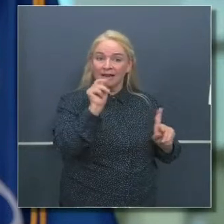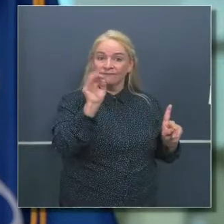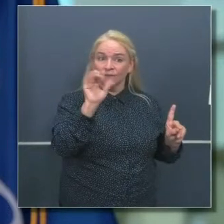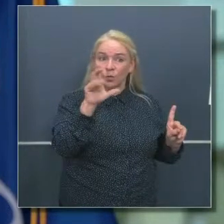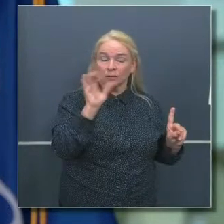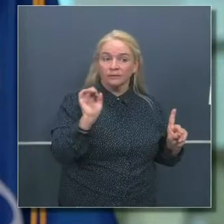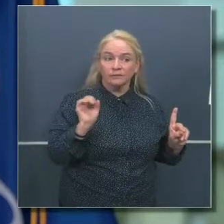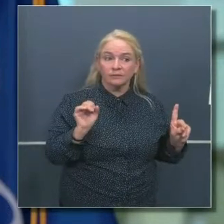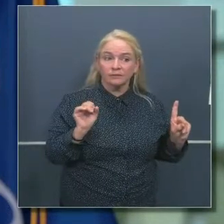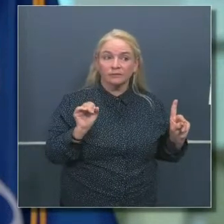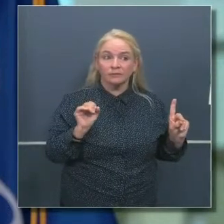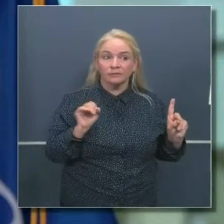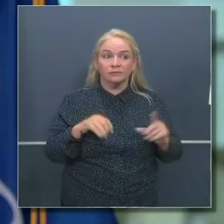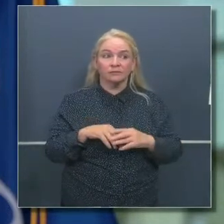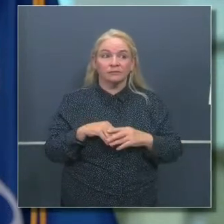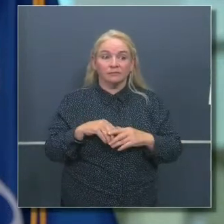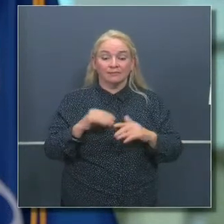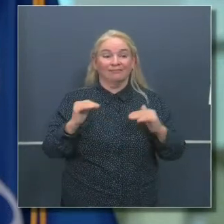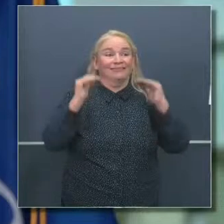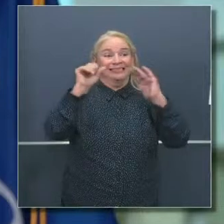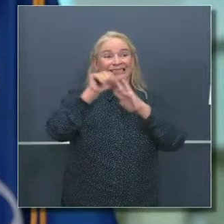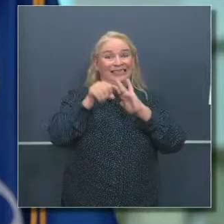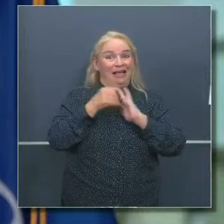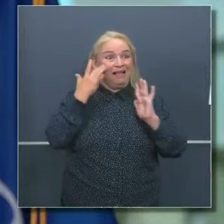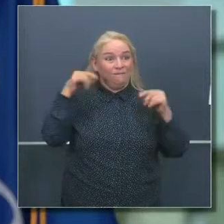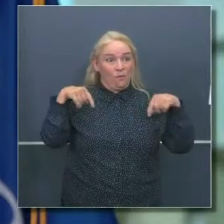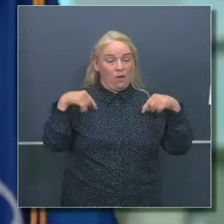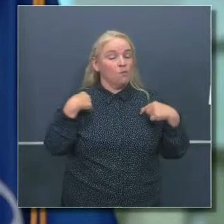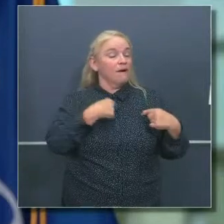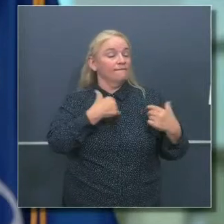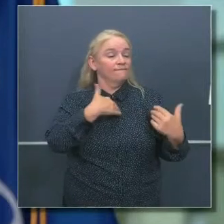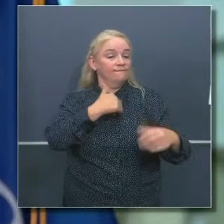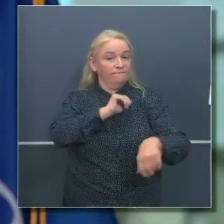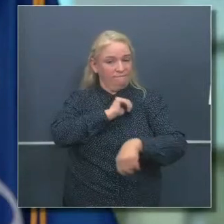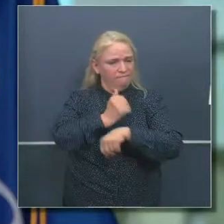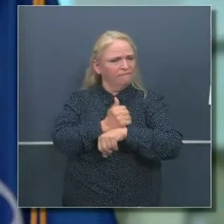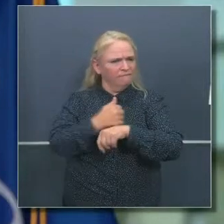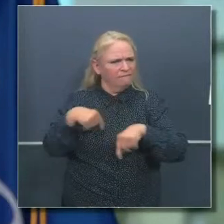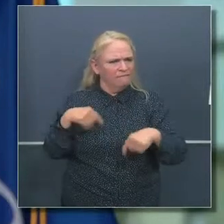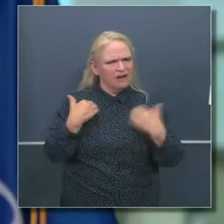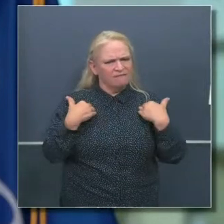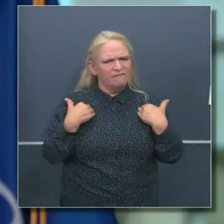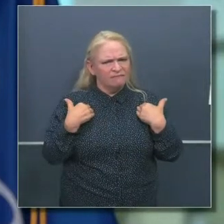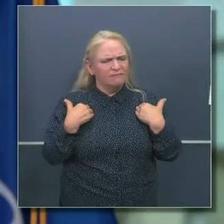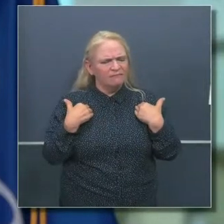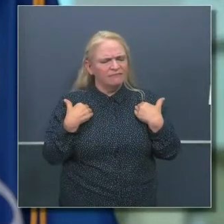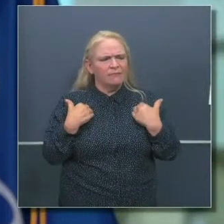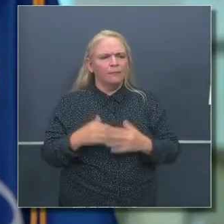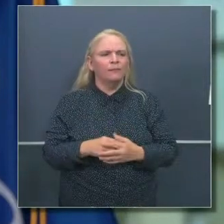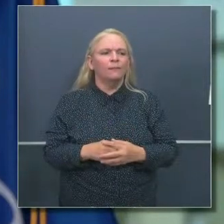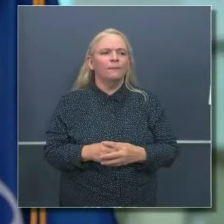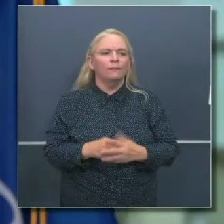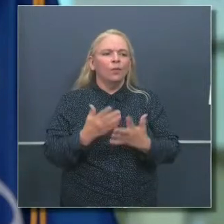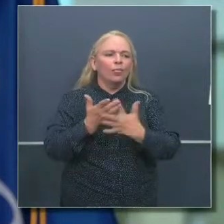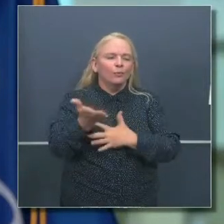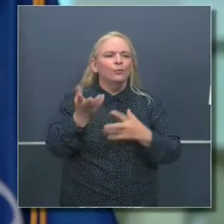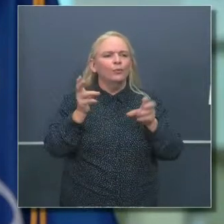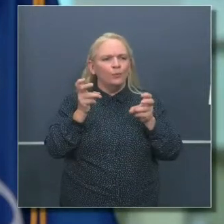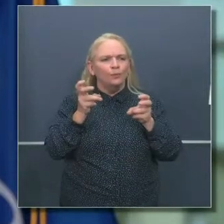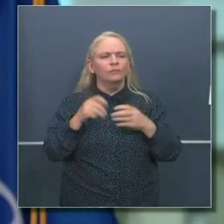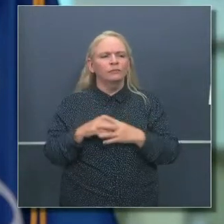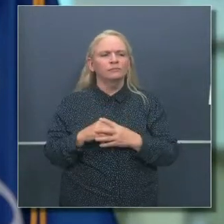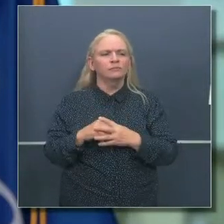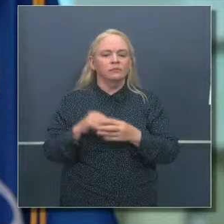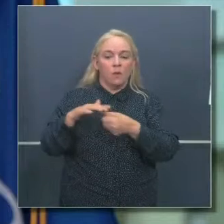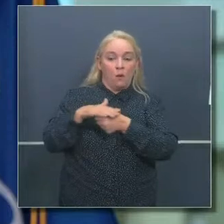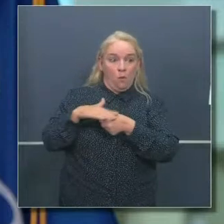know this well, state of California jurisdictionally is constructed not top-down but bottom-up. State of